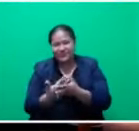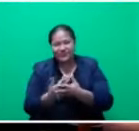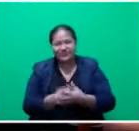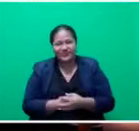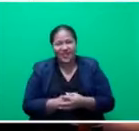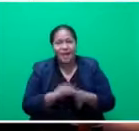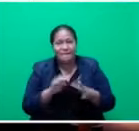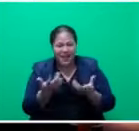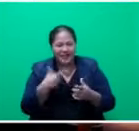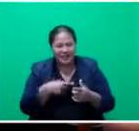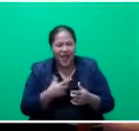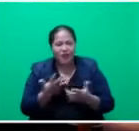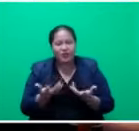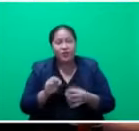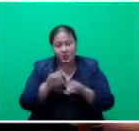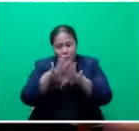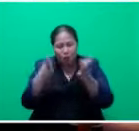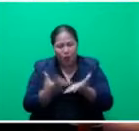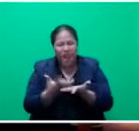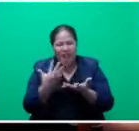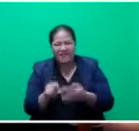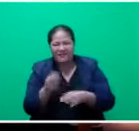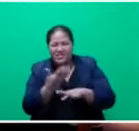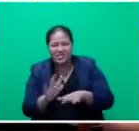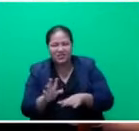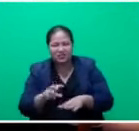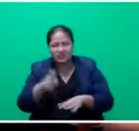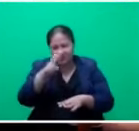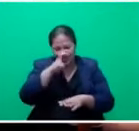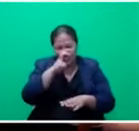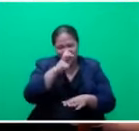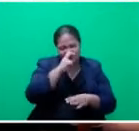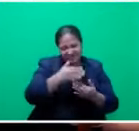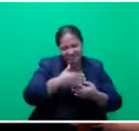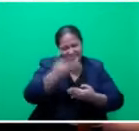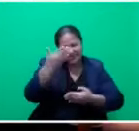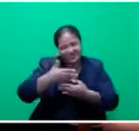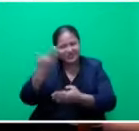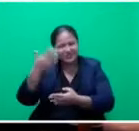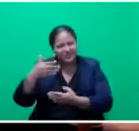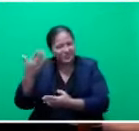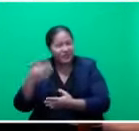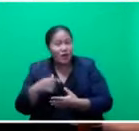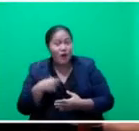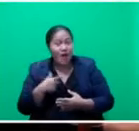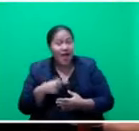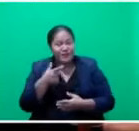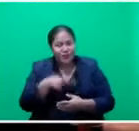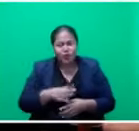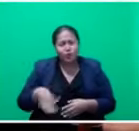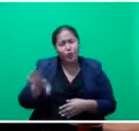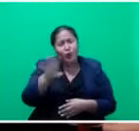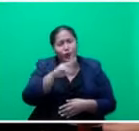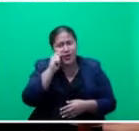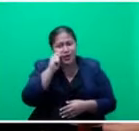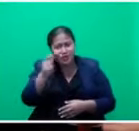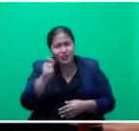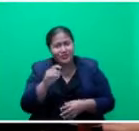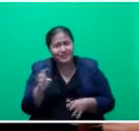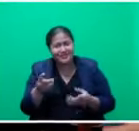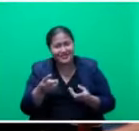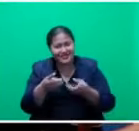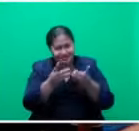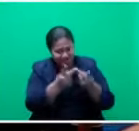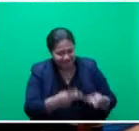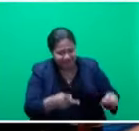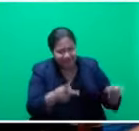restrictions. It will also be a new world of cutthroat competition, because every tourist destination will try and